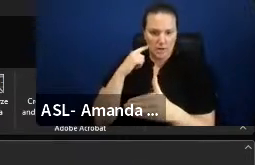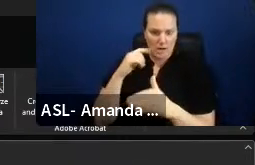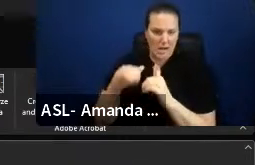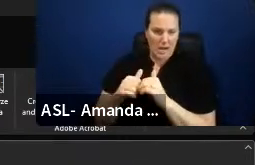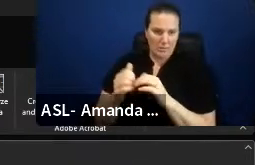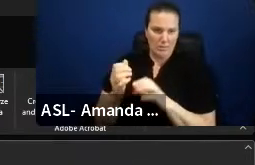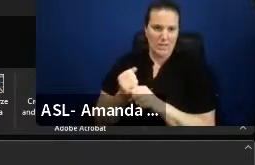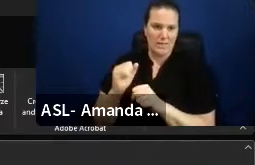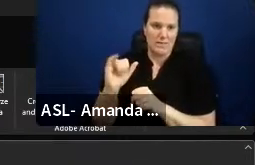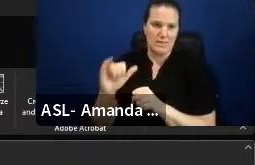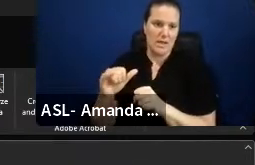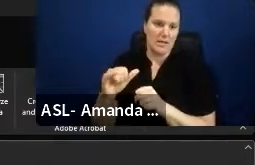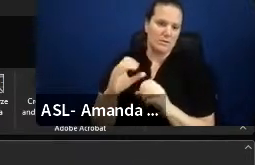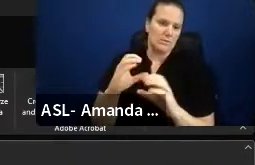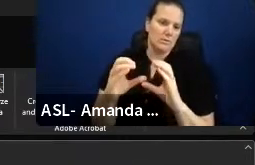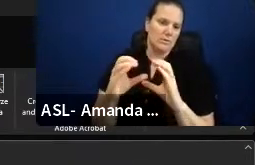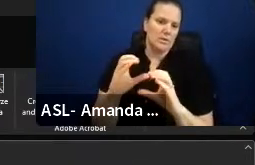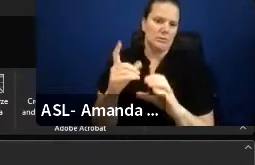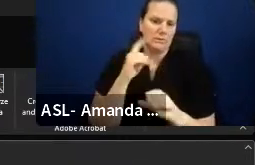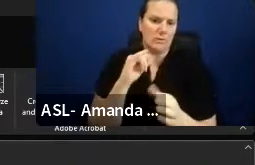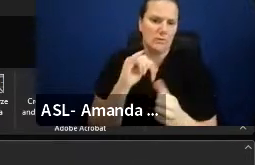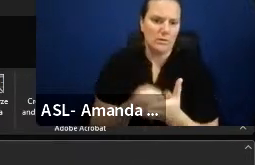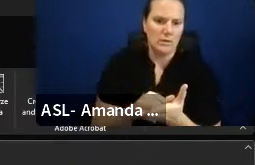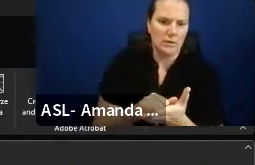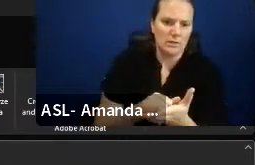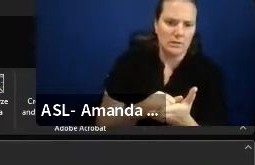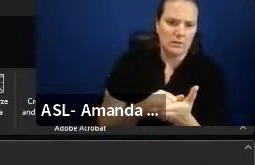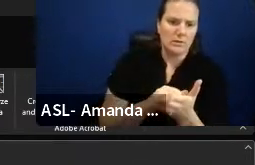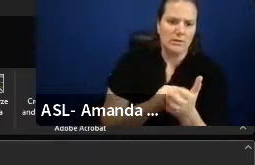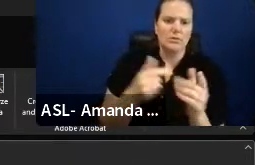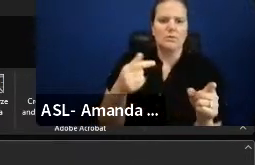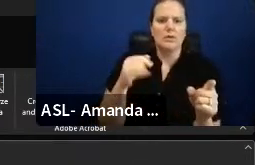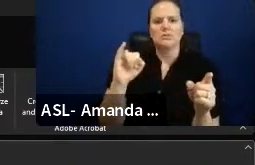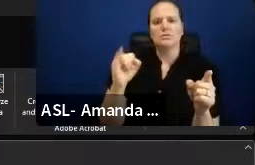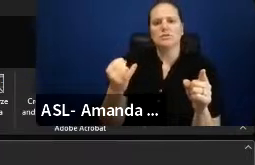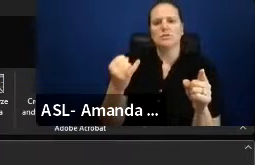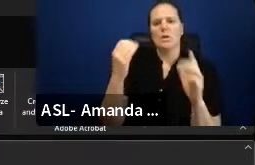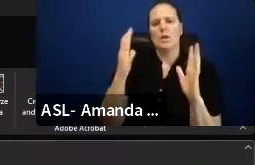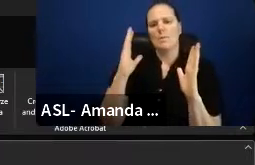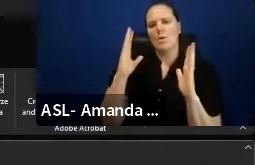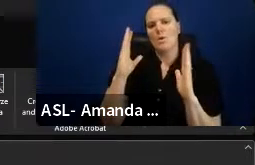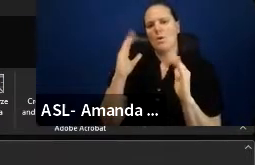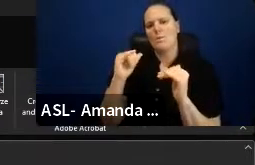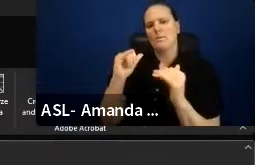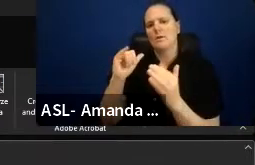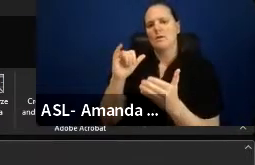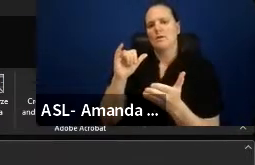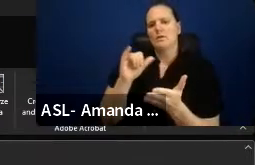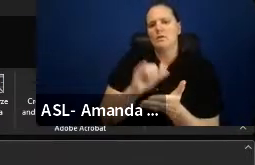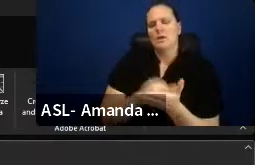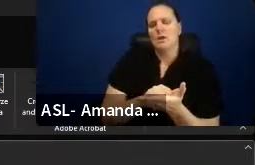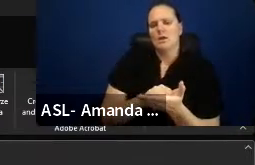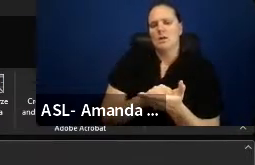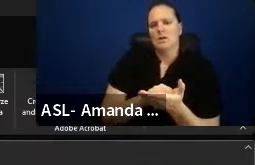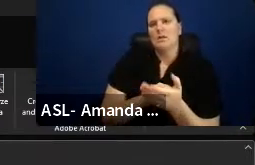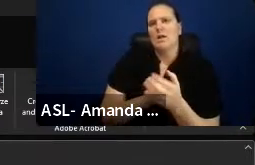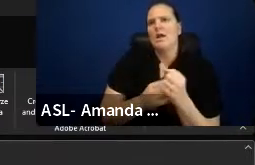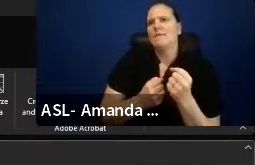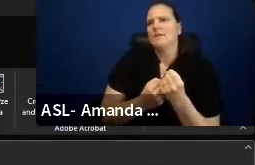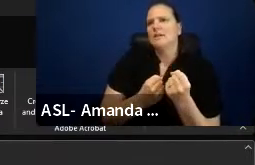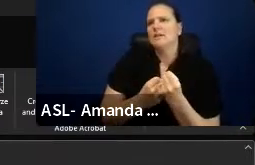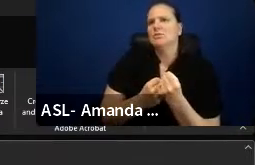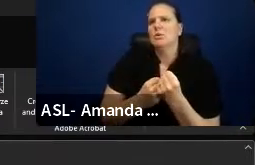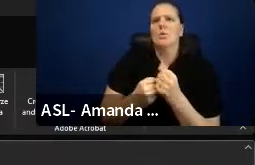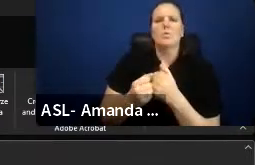those communications and everything back to the So IBR? what I'm hoping that these community navigators, advocates, whatever